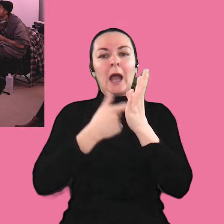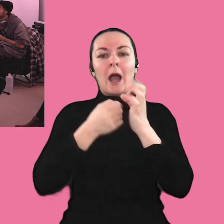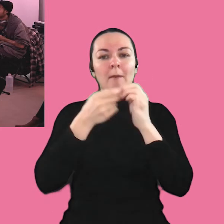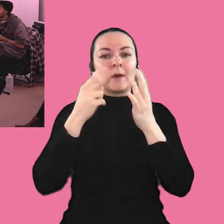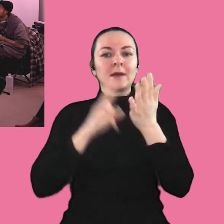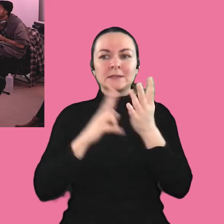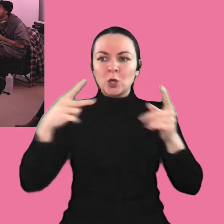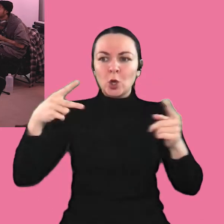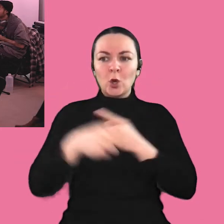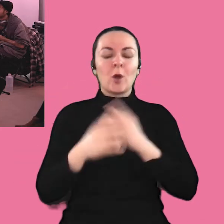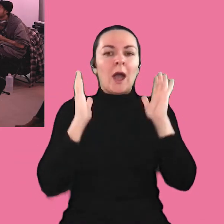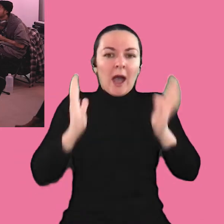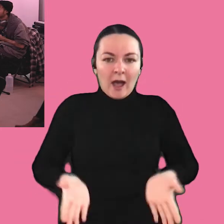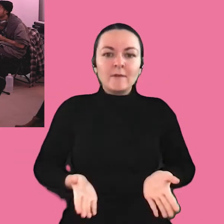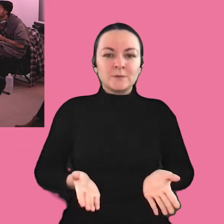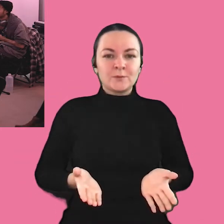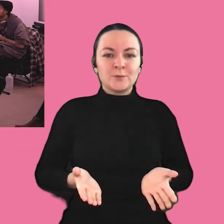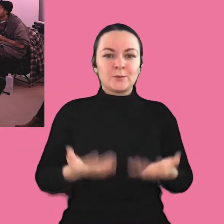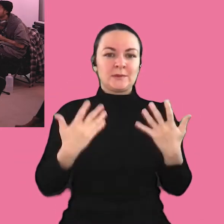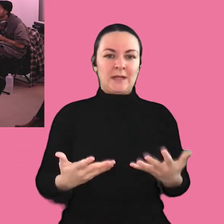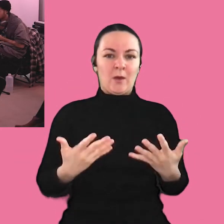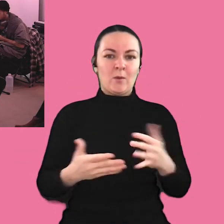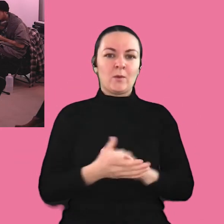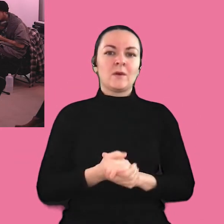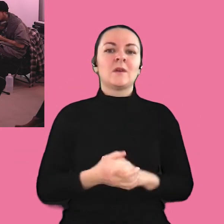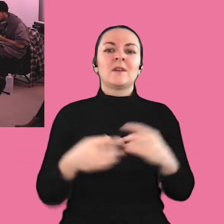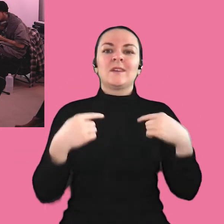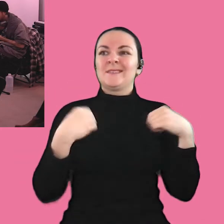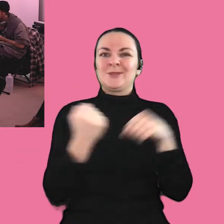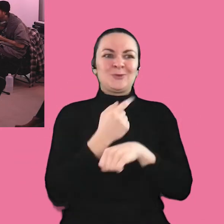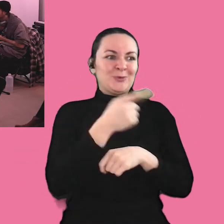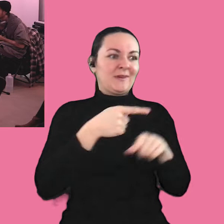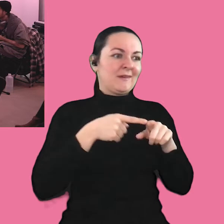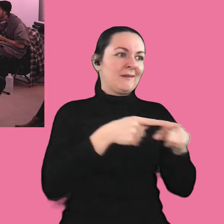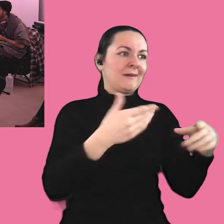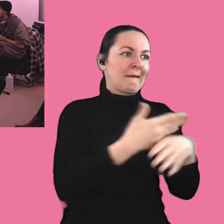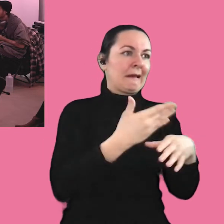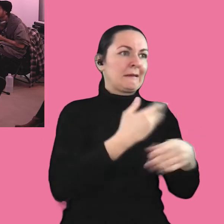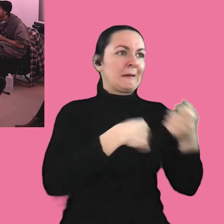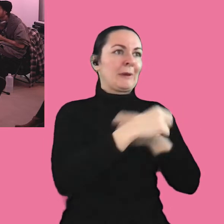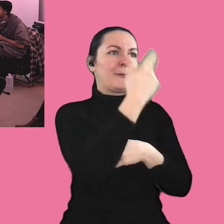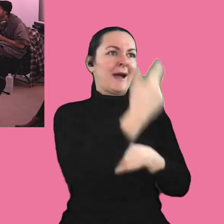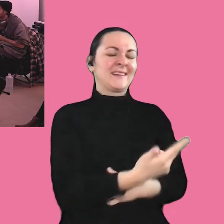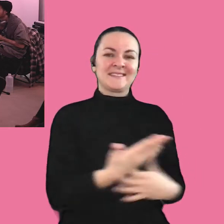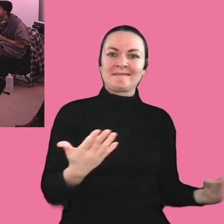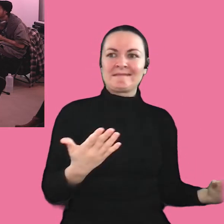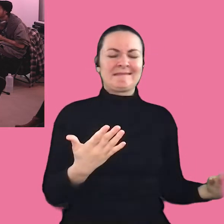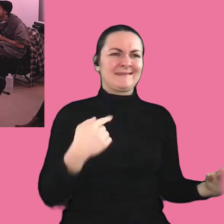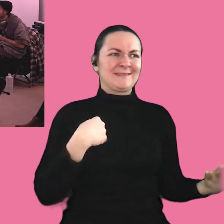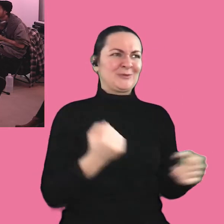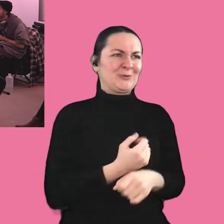cutting carbon by all costs. And what was I doing kind of going down this career of being